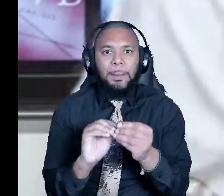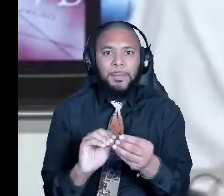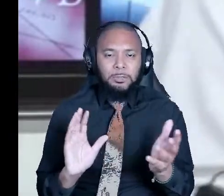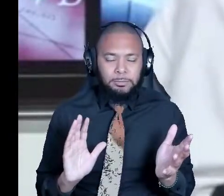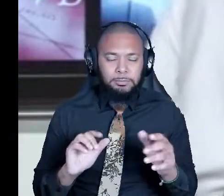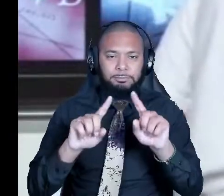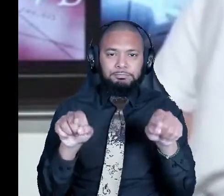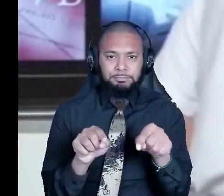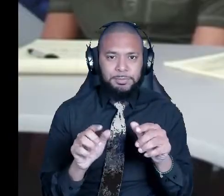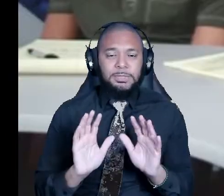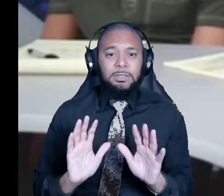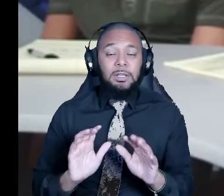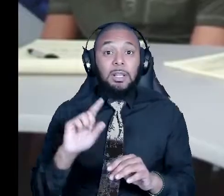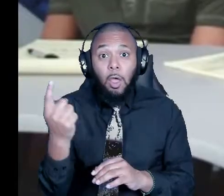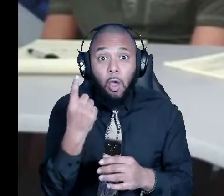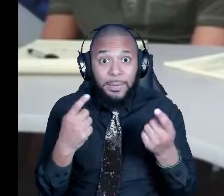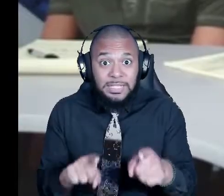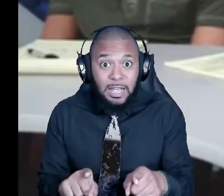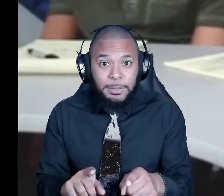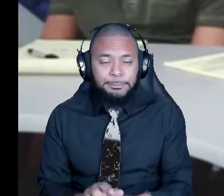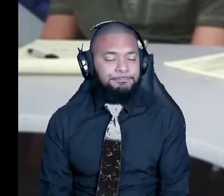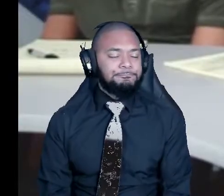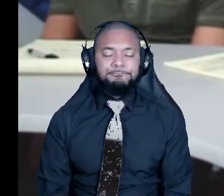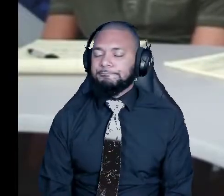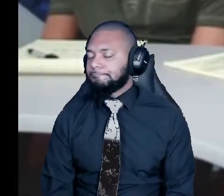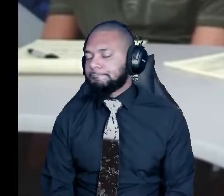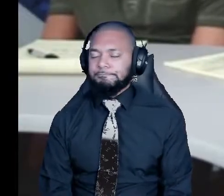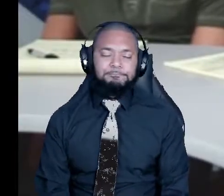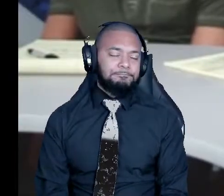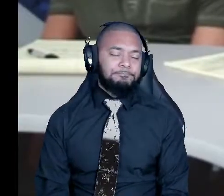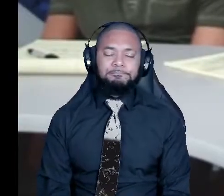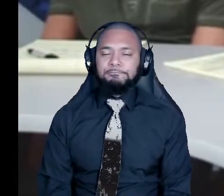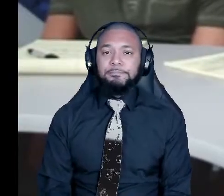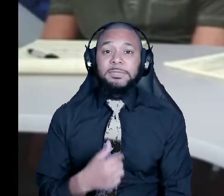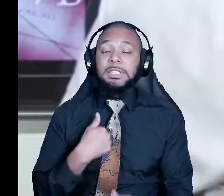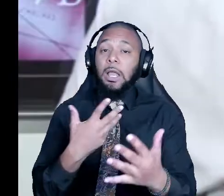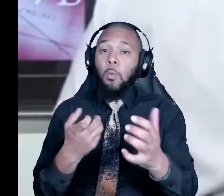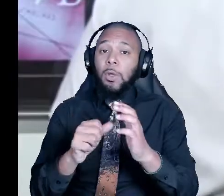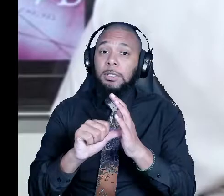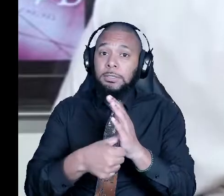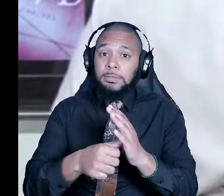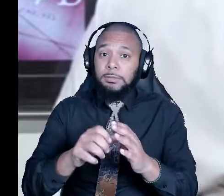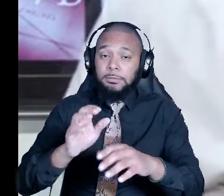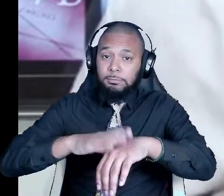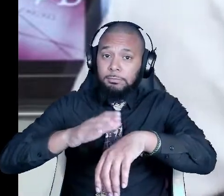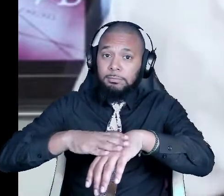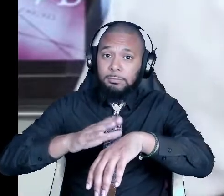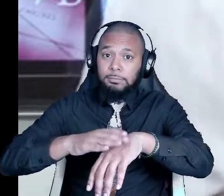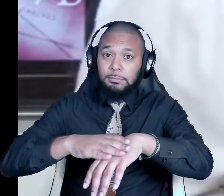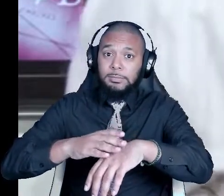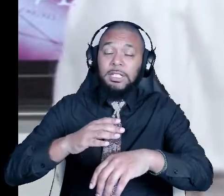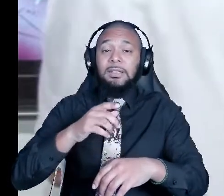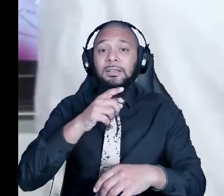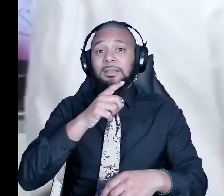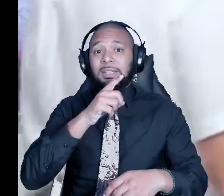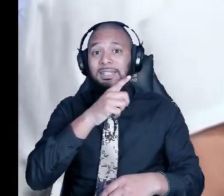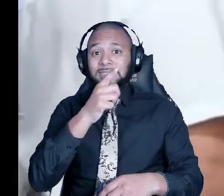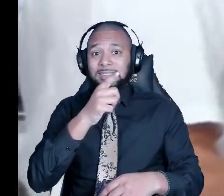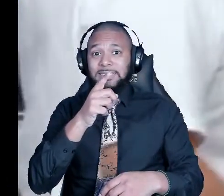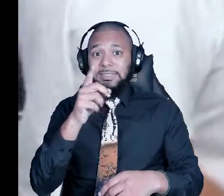not always going to happen. And I want to point out that in my system of